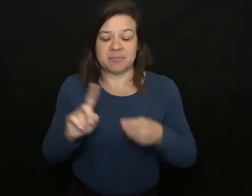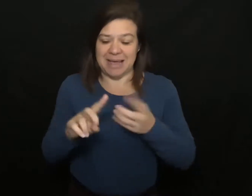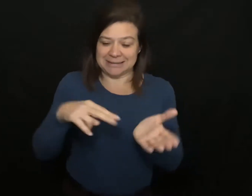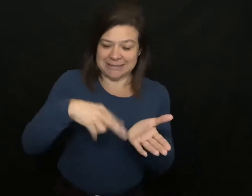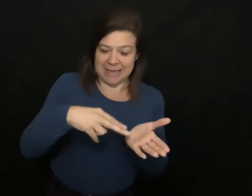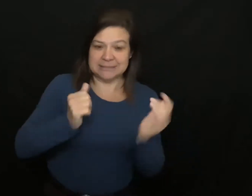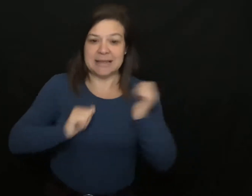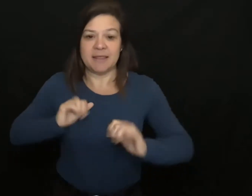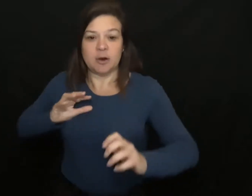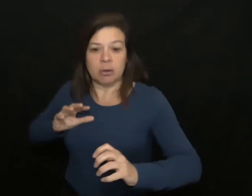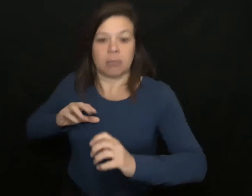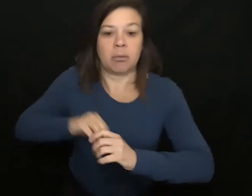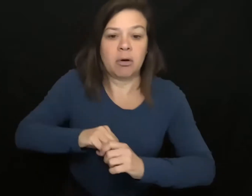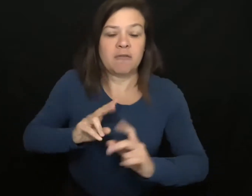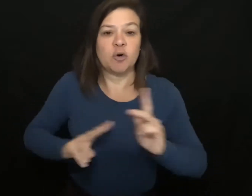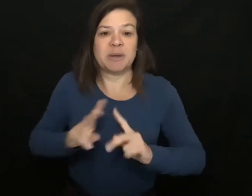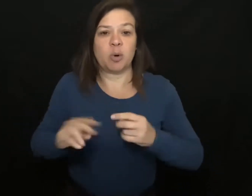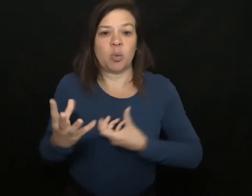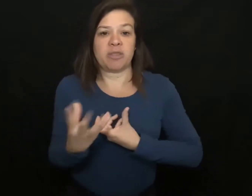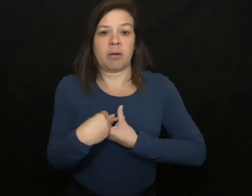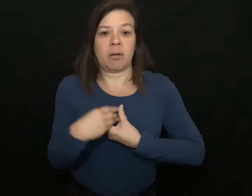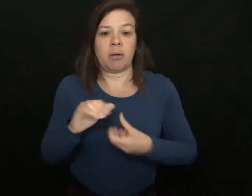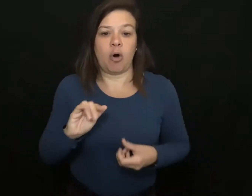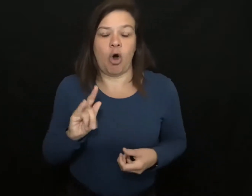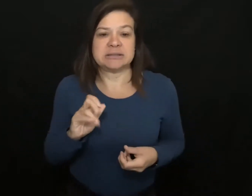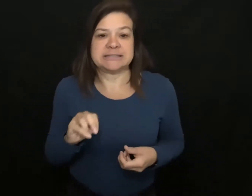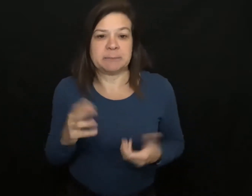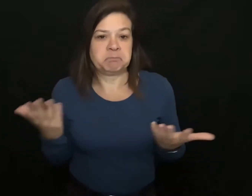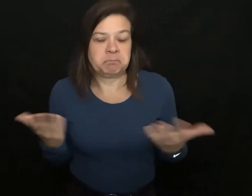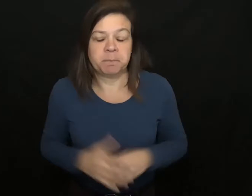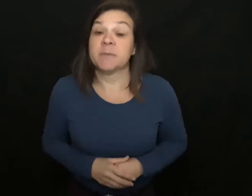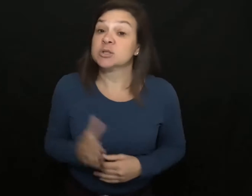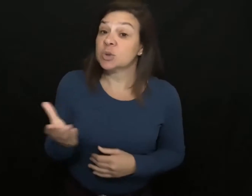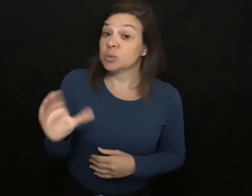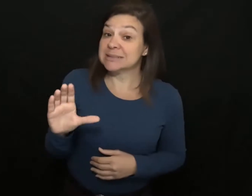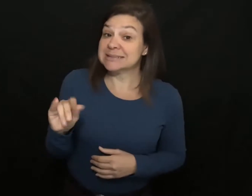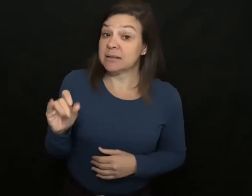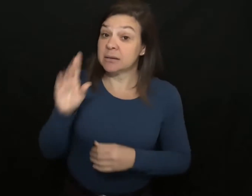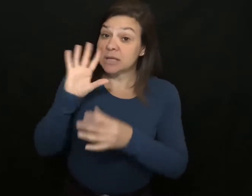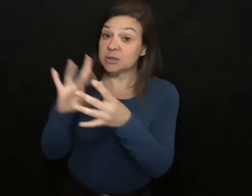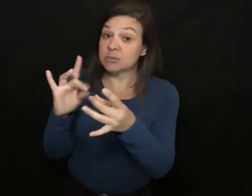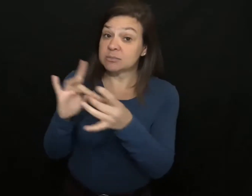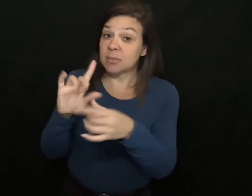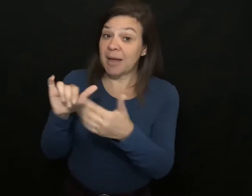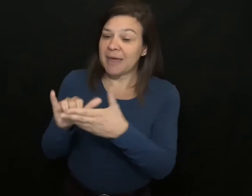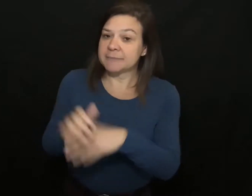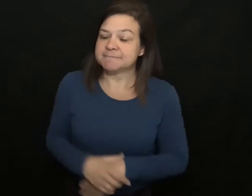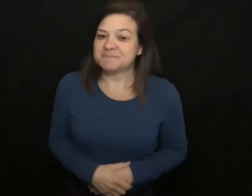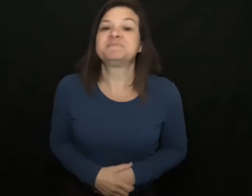inclusive to that audience. And Celia, I was wondering if you might be able to speak to that.